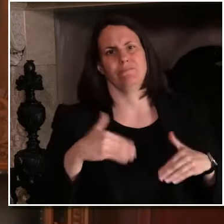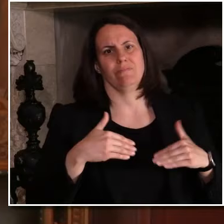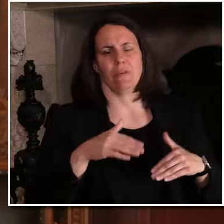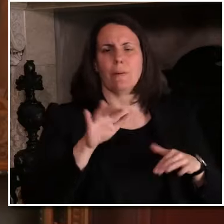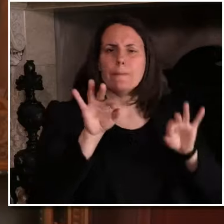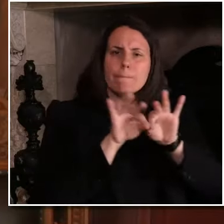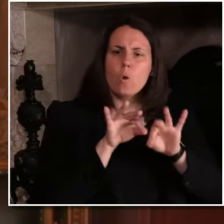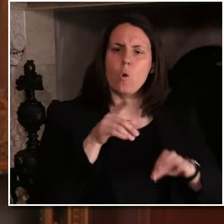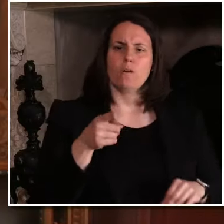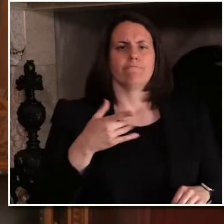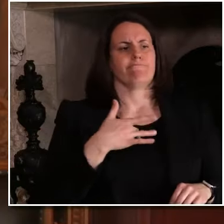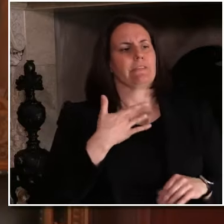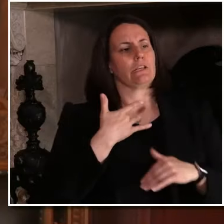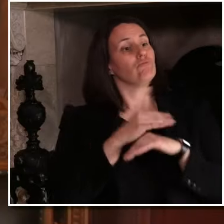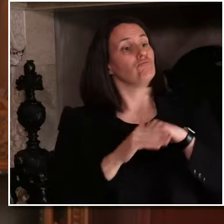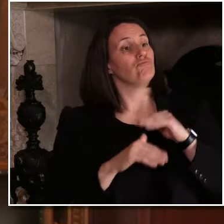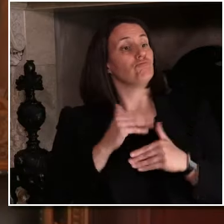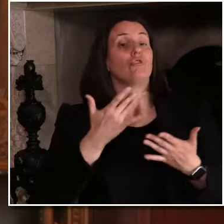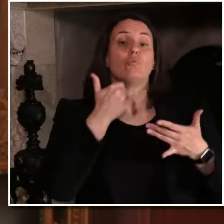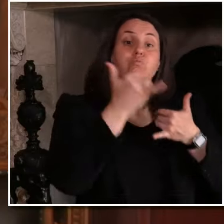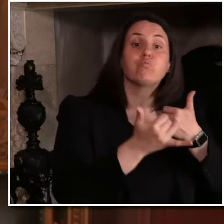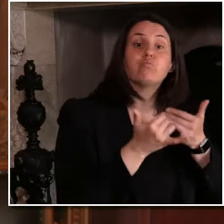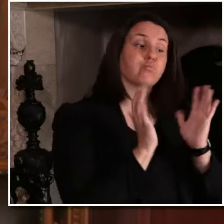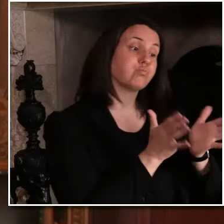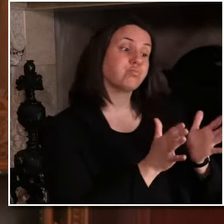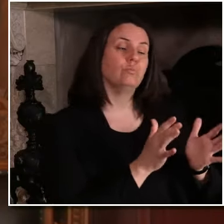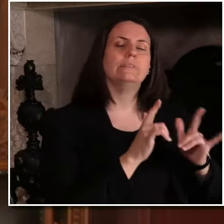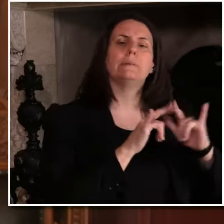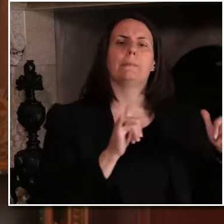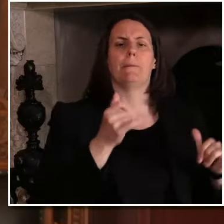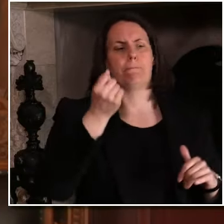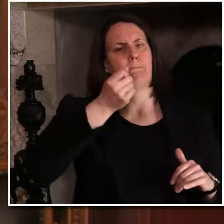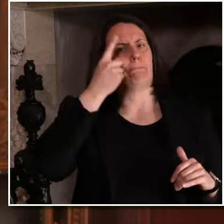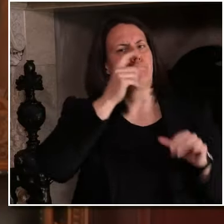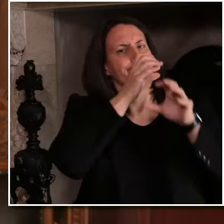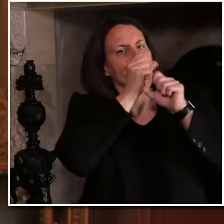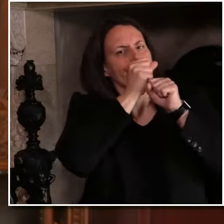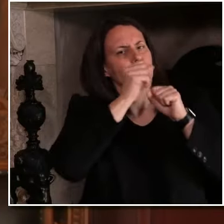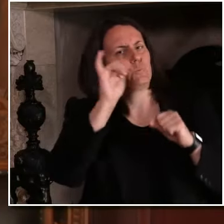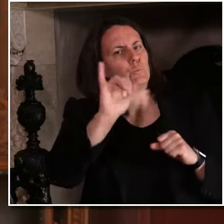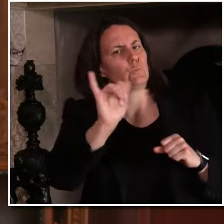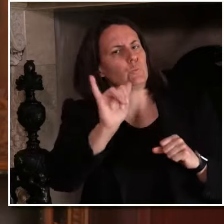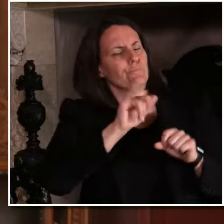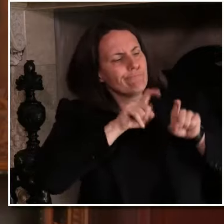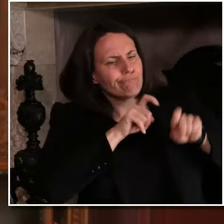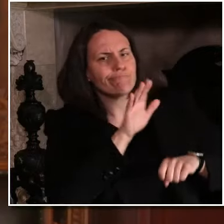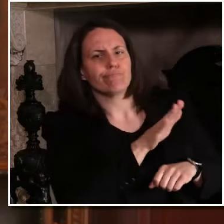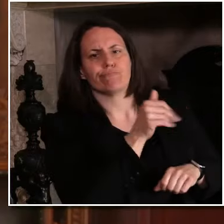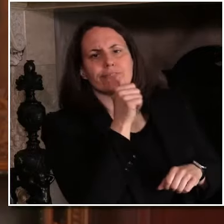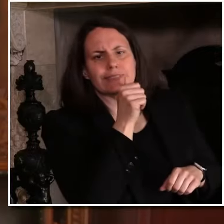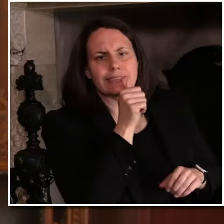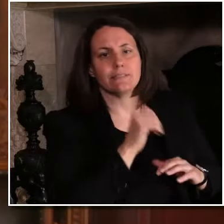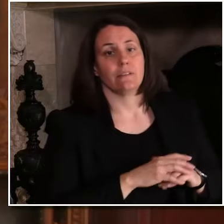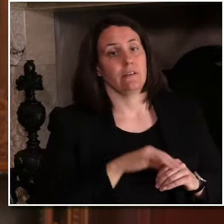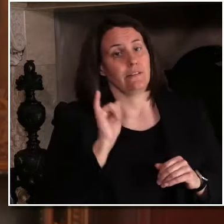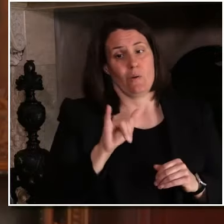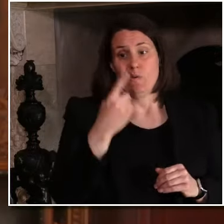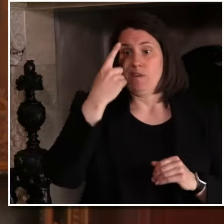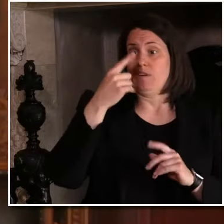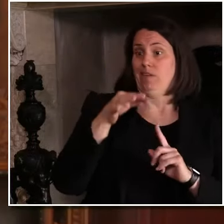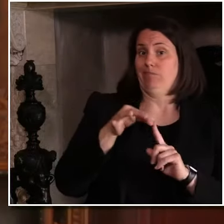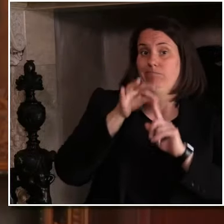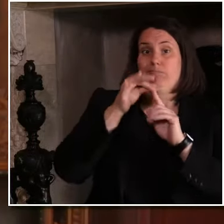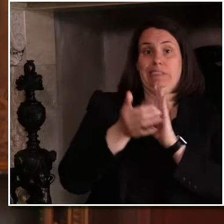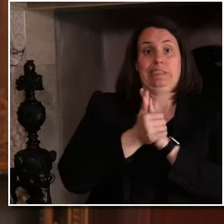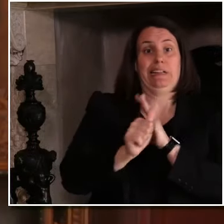and a responsible and a confidential way is really important. So that being said, it's a skill set, but there's a lot of people in our community-based organizations who do